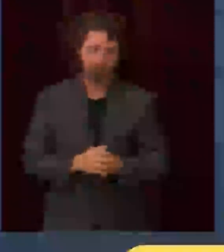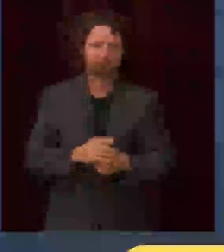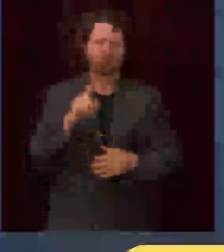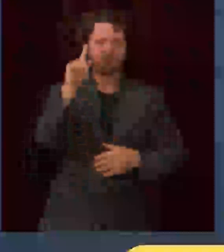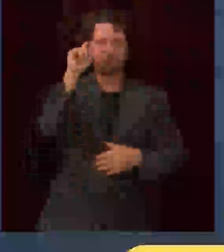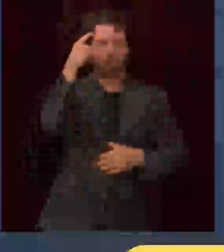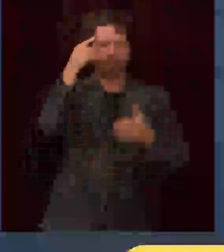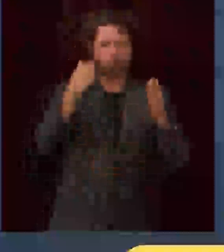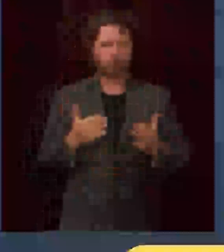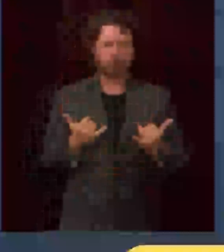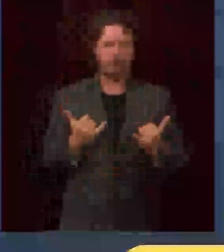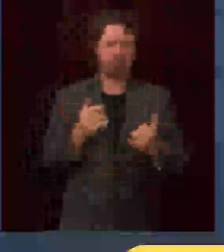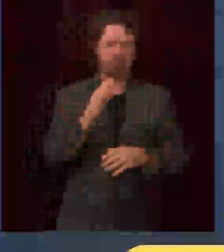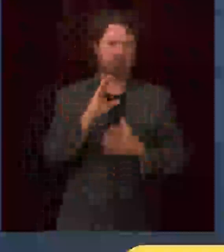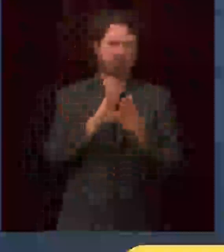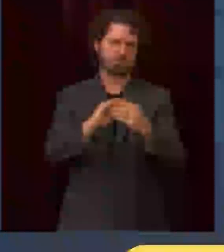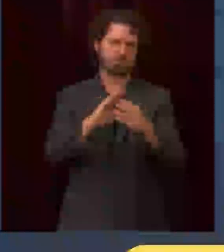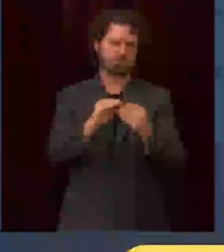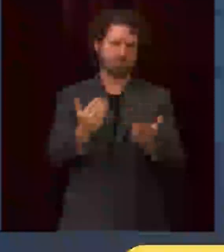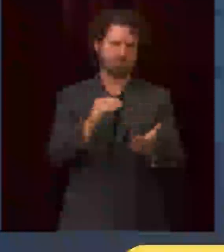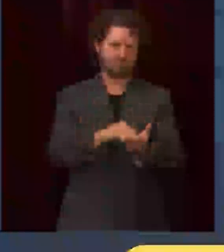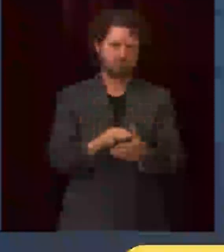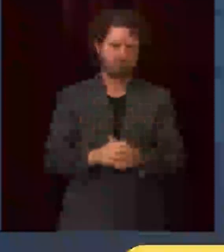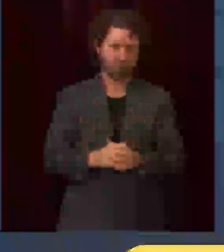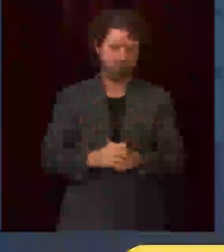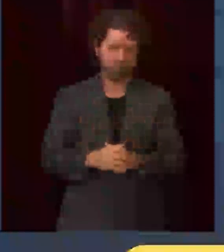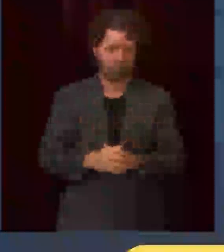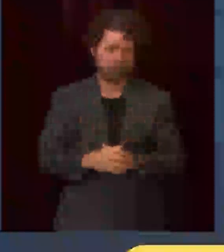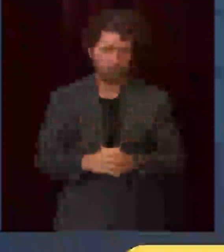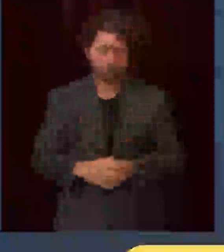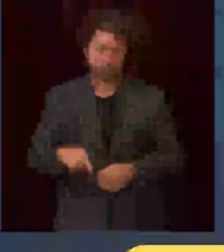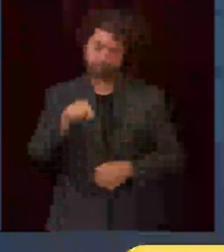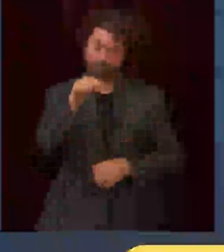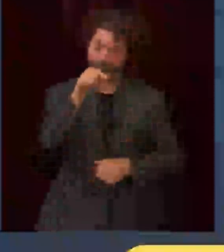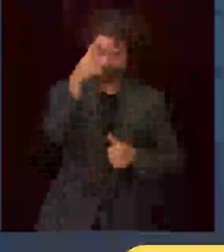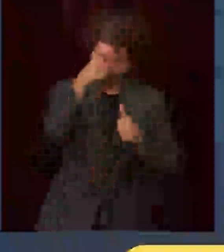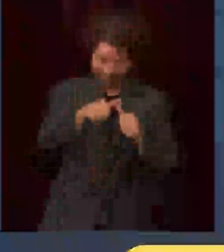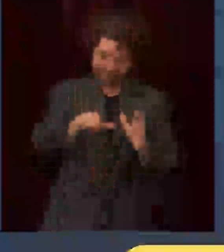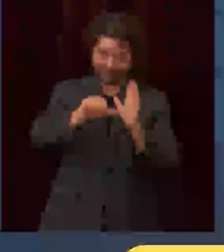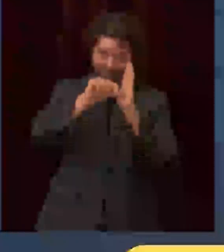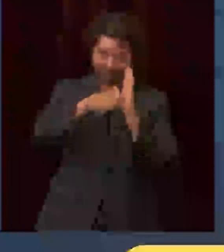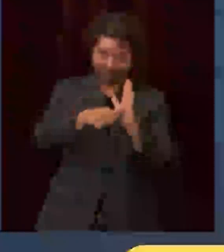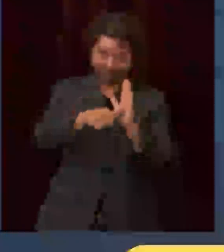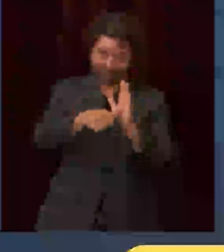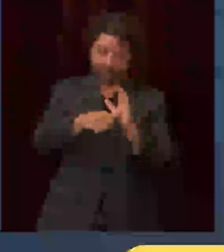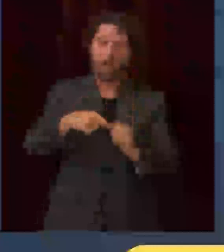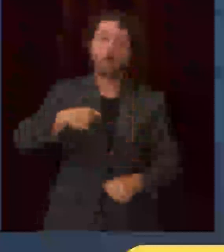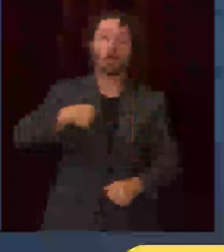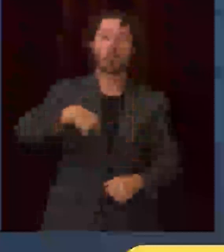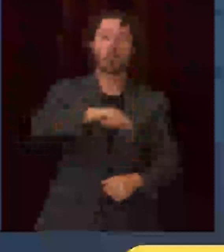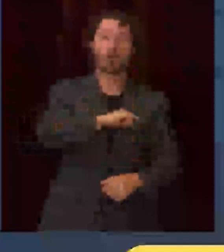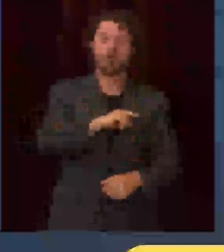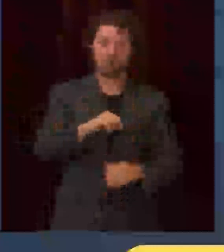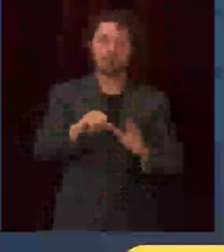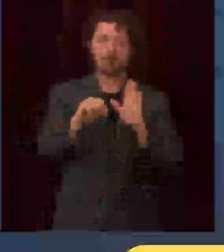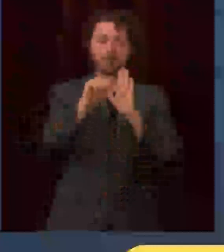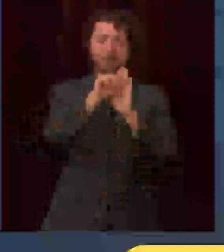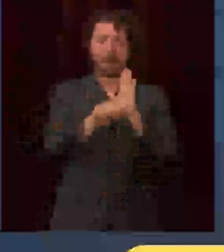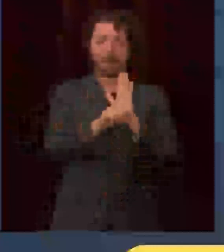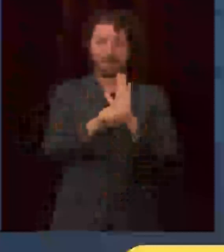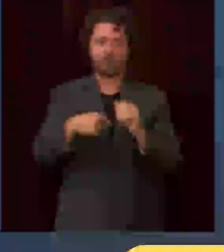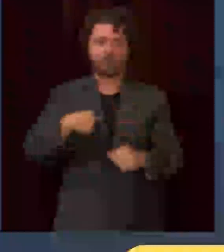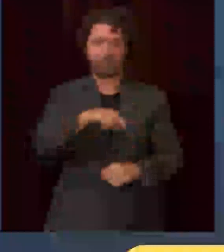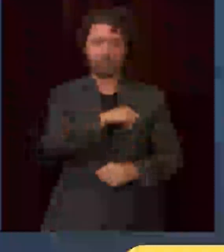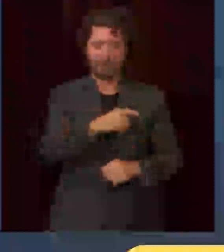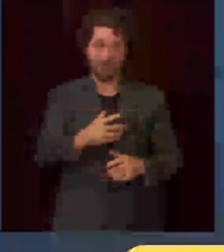and the like. And the reason I say that is that the state has provided just maybe under 1,000 people that are ready to help